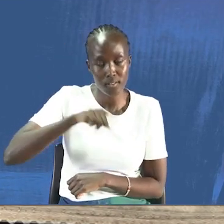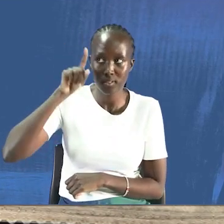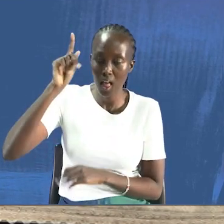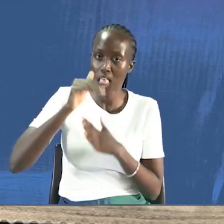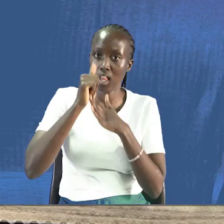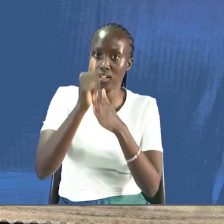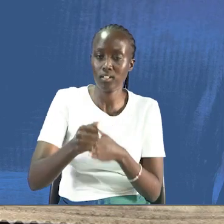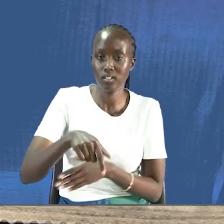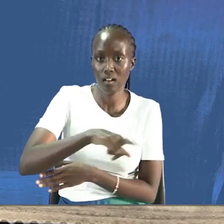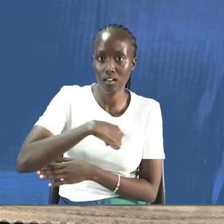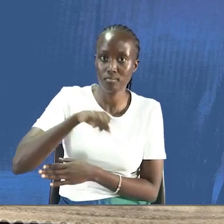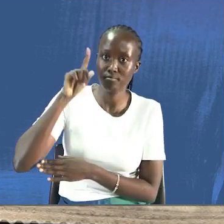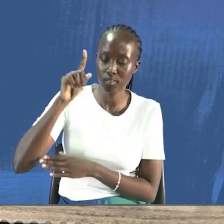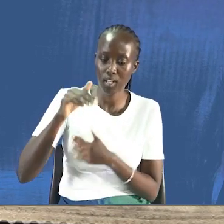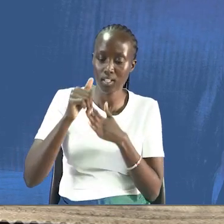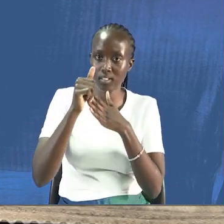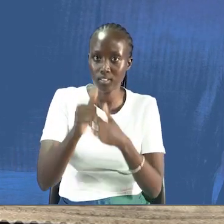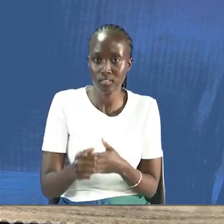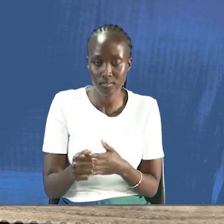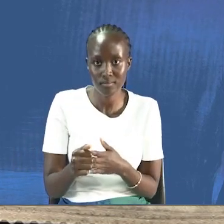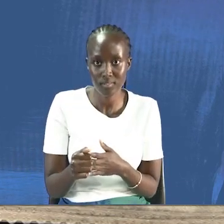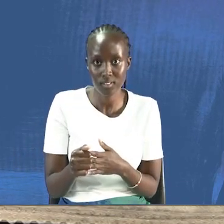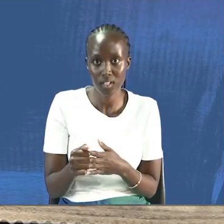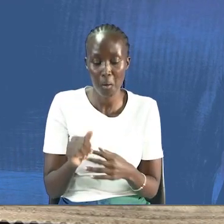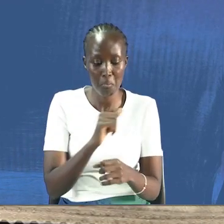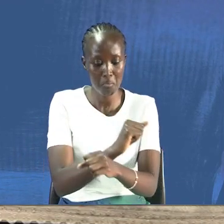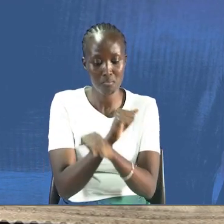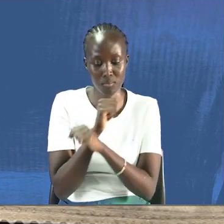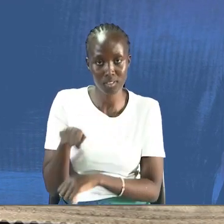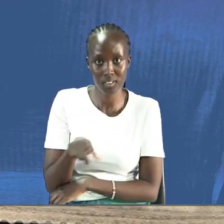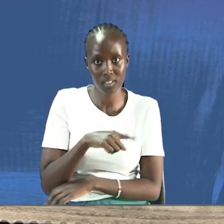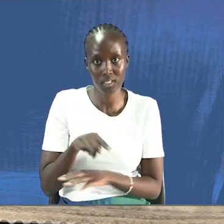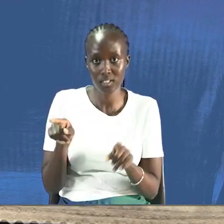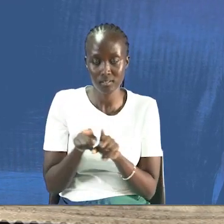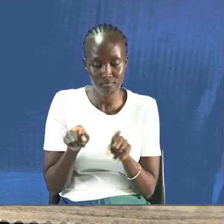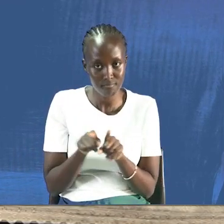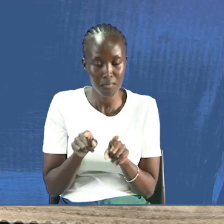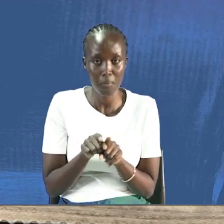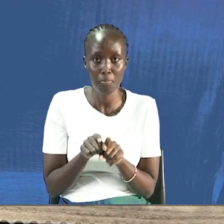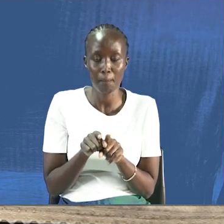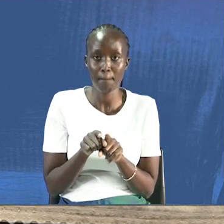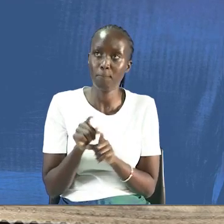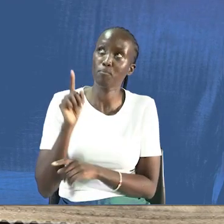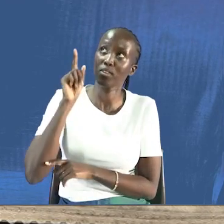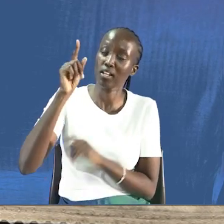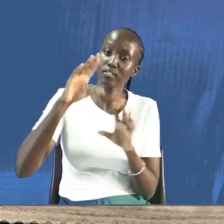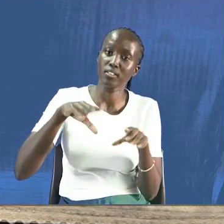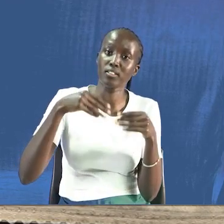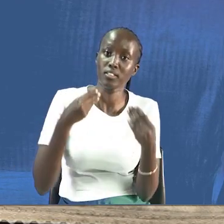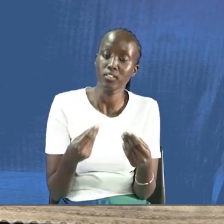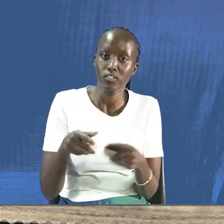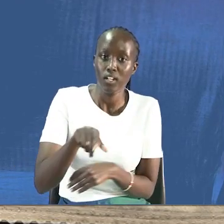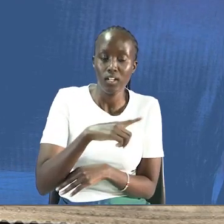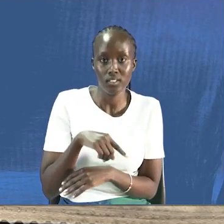our hands, that he will walk with us, that he will watch over us, that he will protect us, that he will provide for